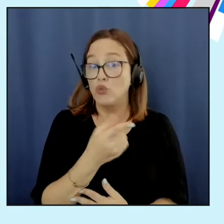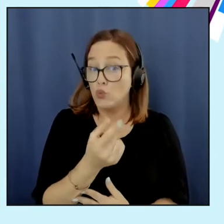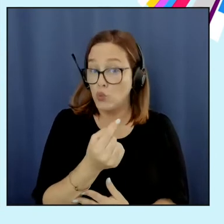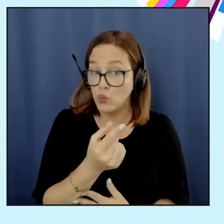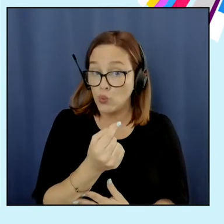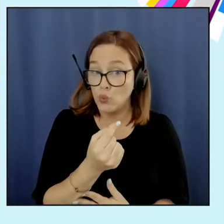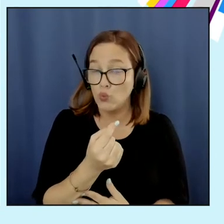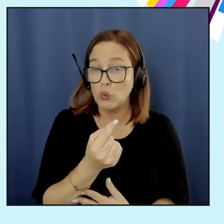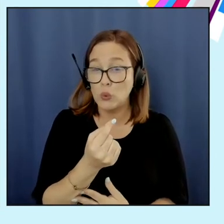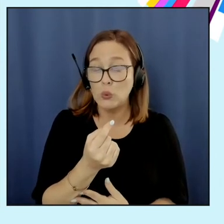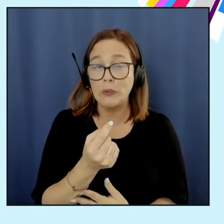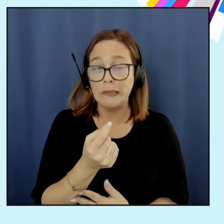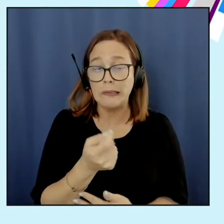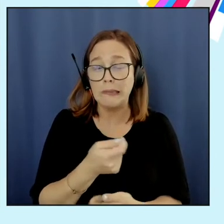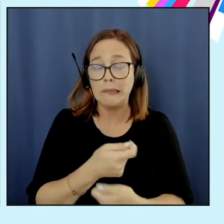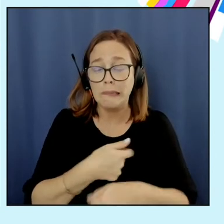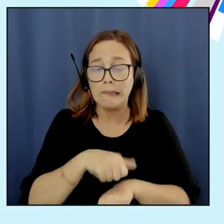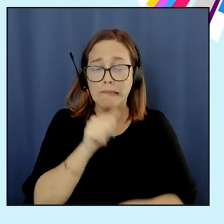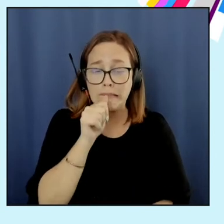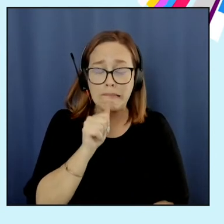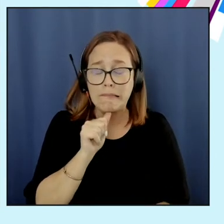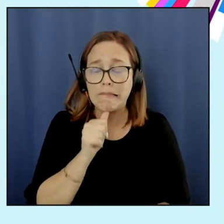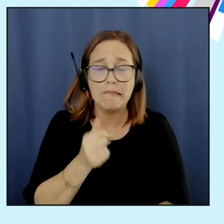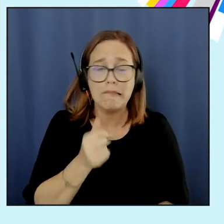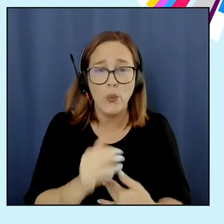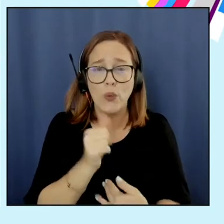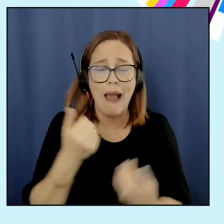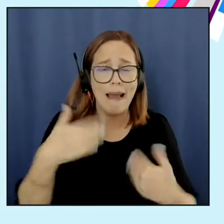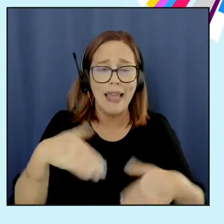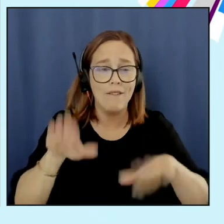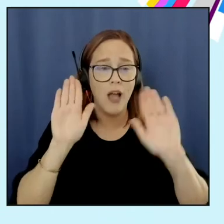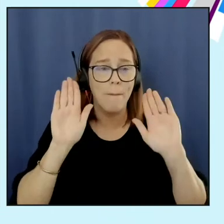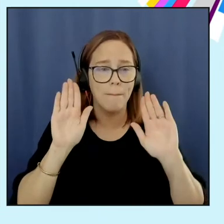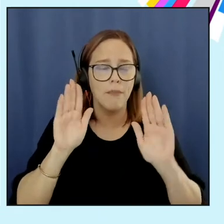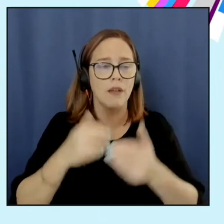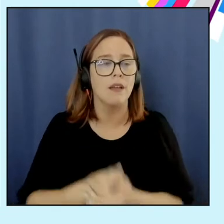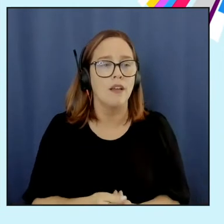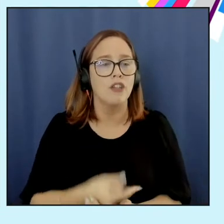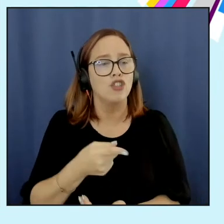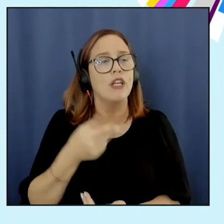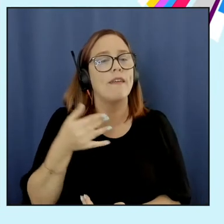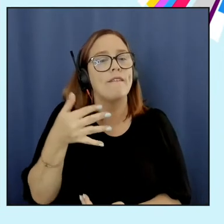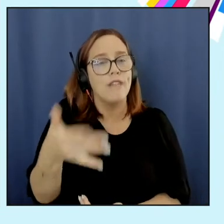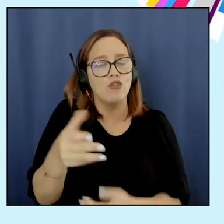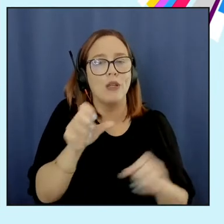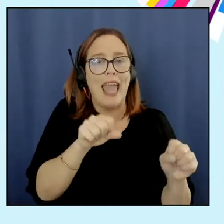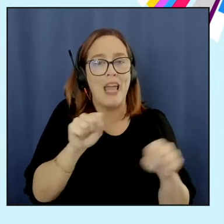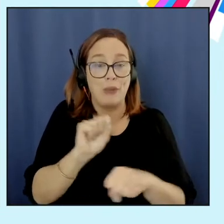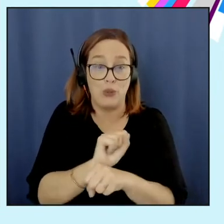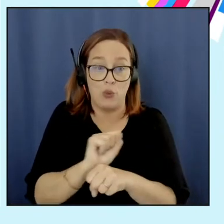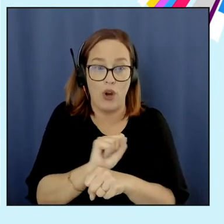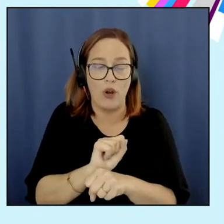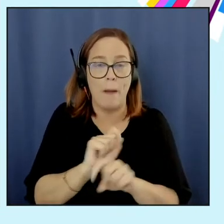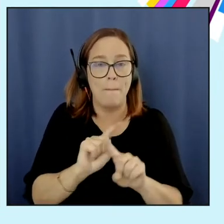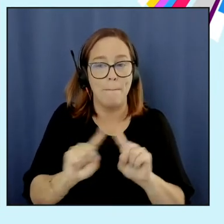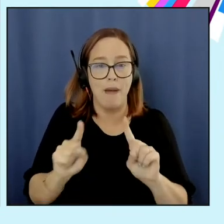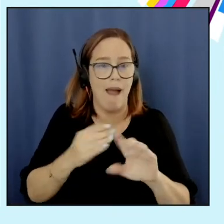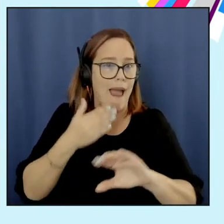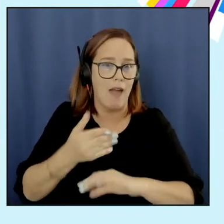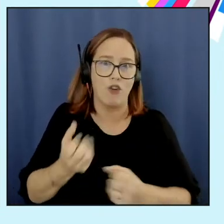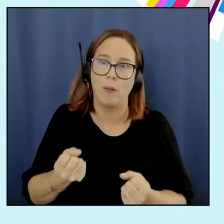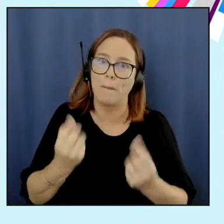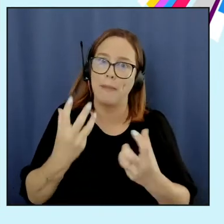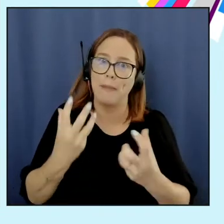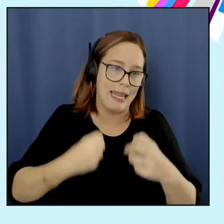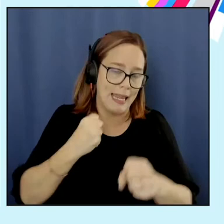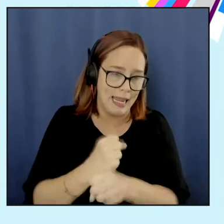of tenacity and not giving up and a lot of sacrifice, she eventually was able to work. But after many years of